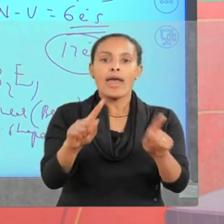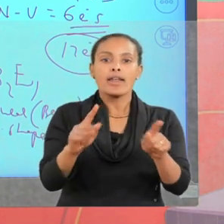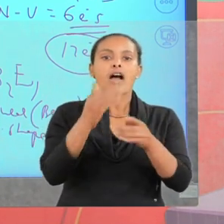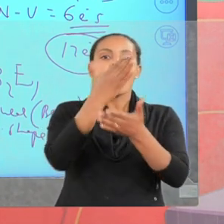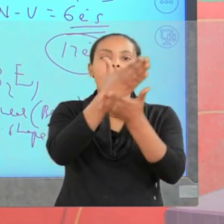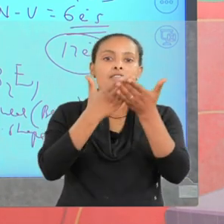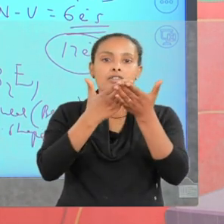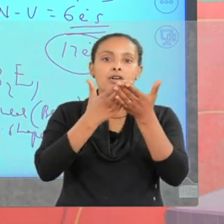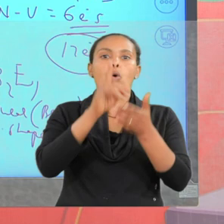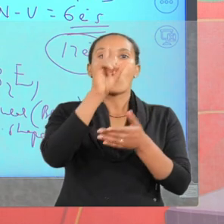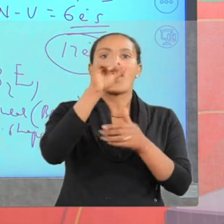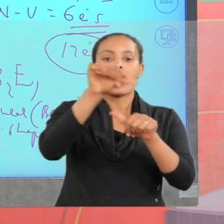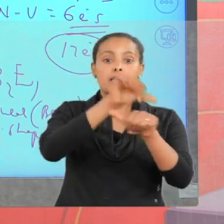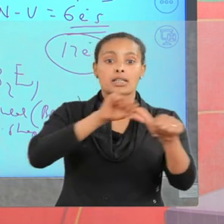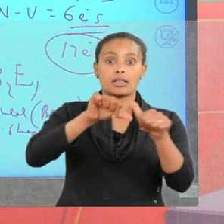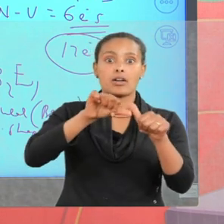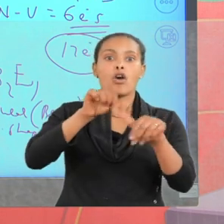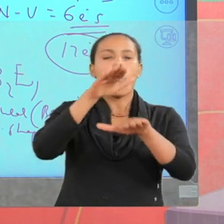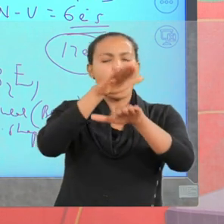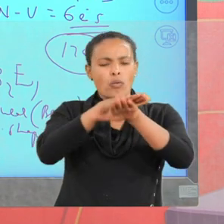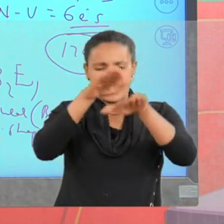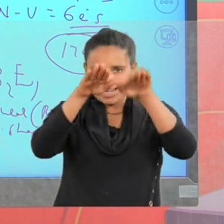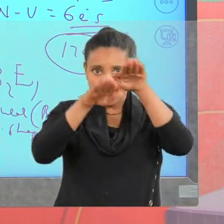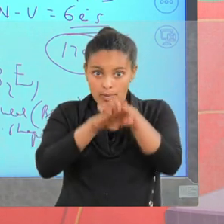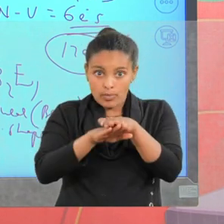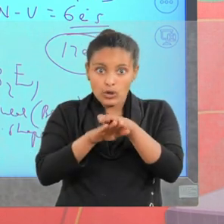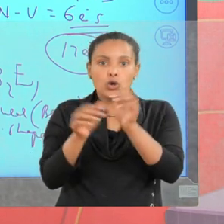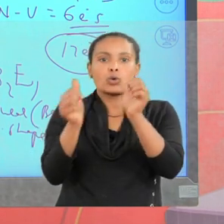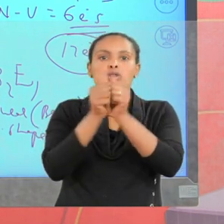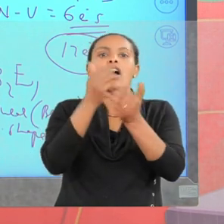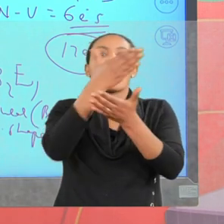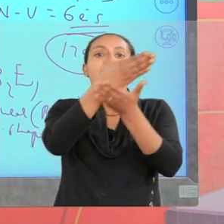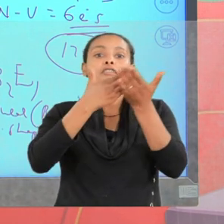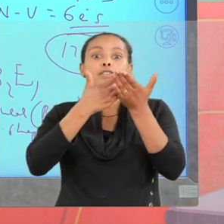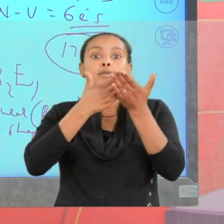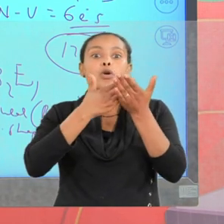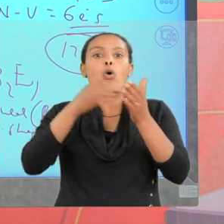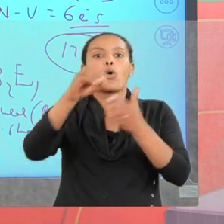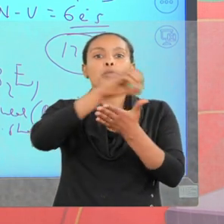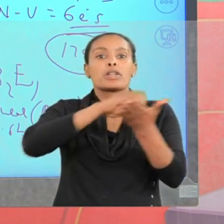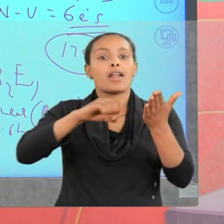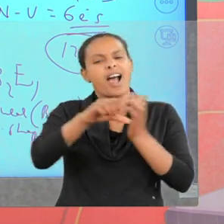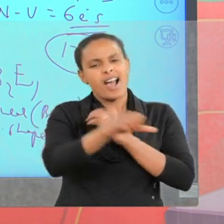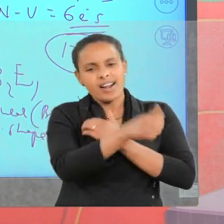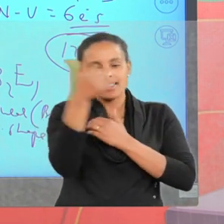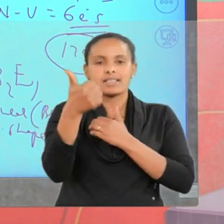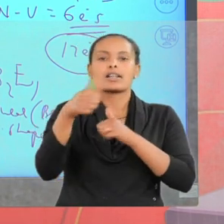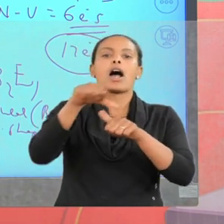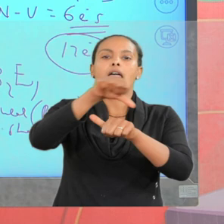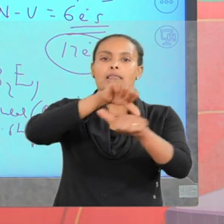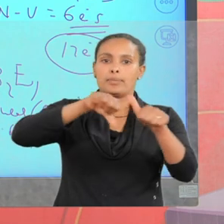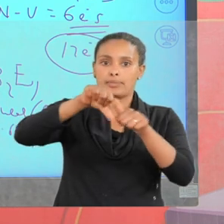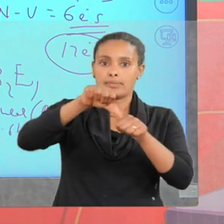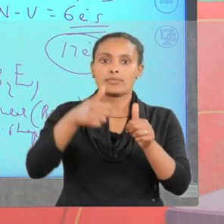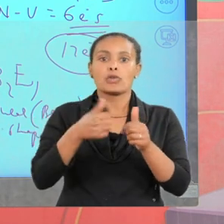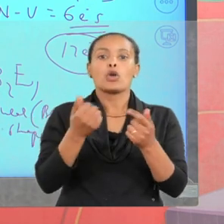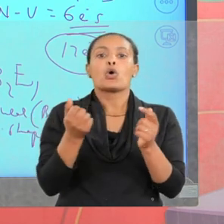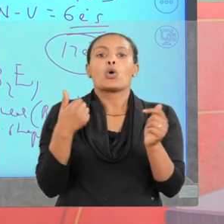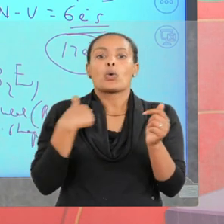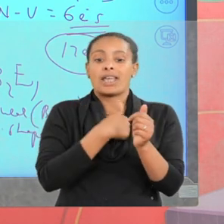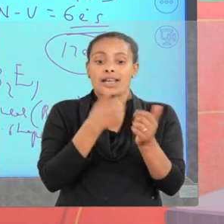orbital of one atom overlap with half-filled orbital of another atom.